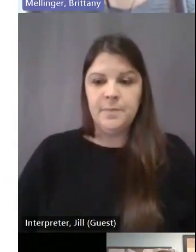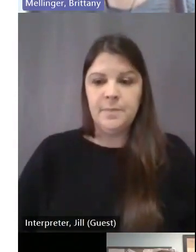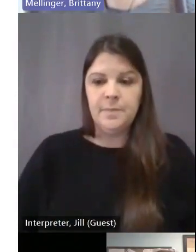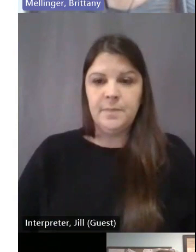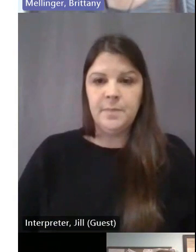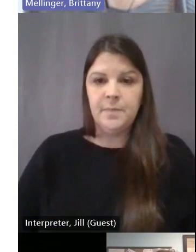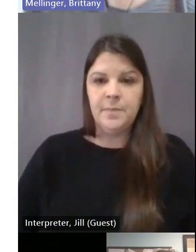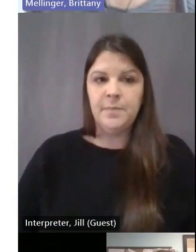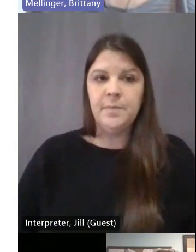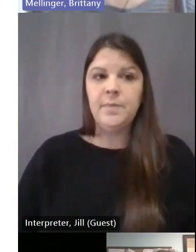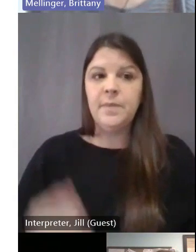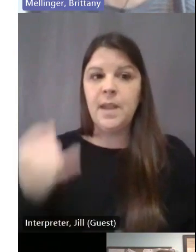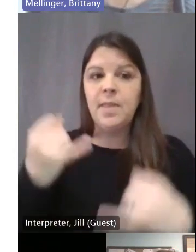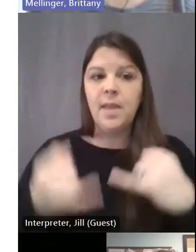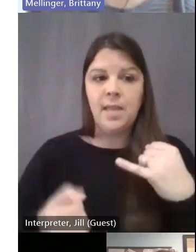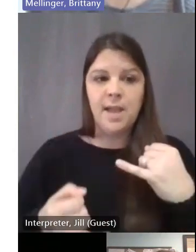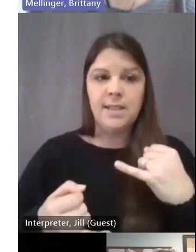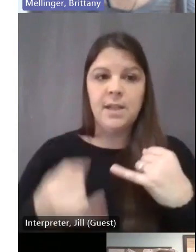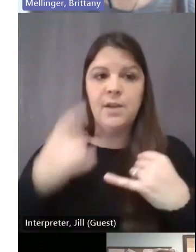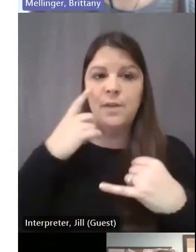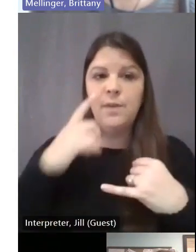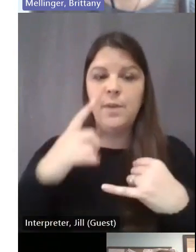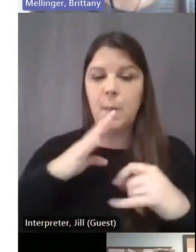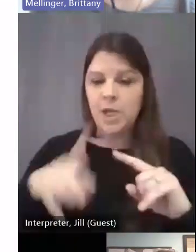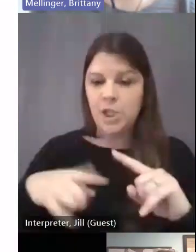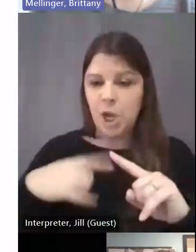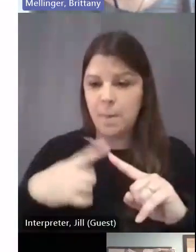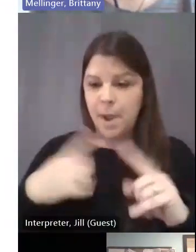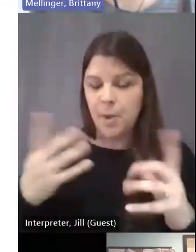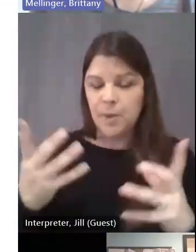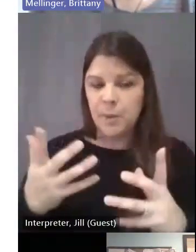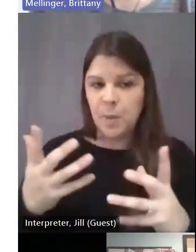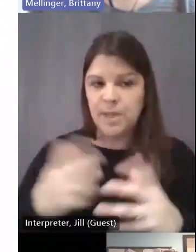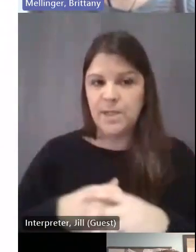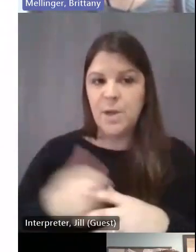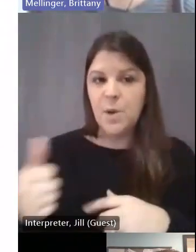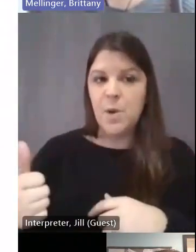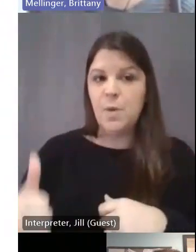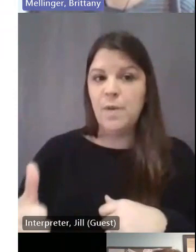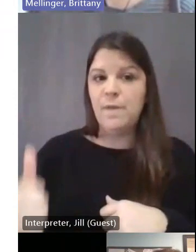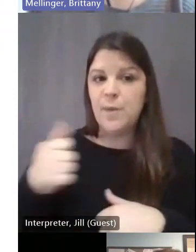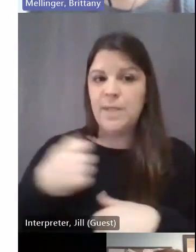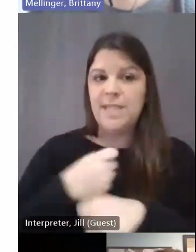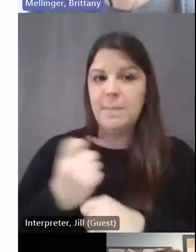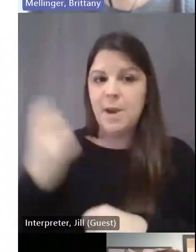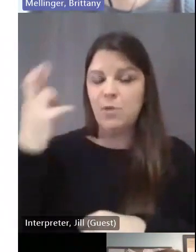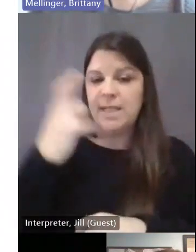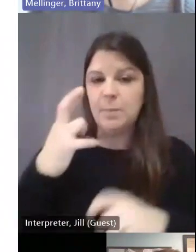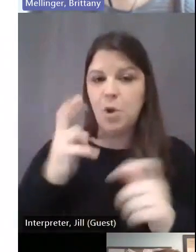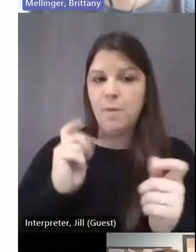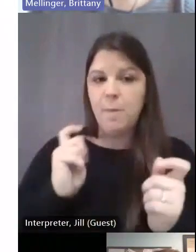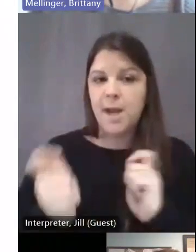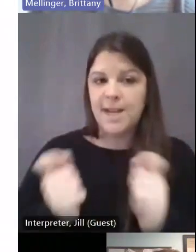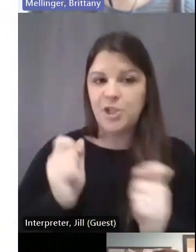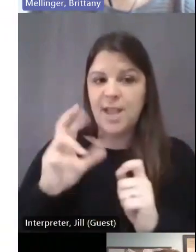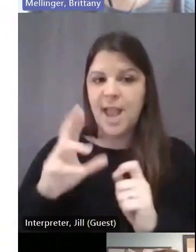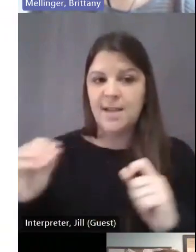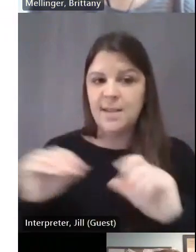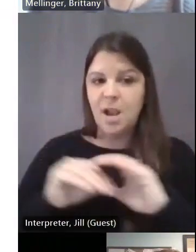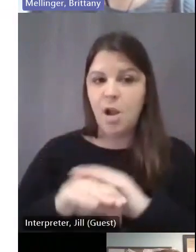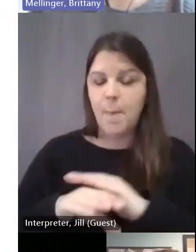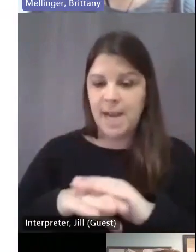All right, and the last discriminatory practice that I want to highlight is refusing to make reasonable modifications and